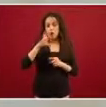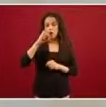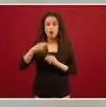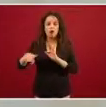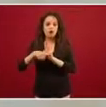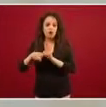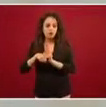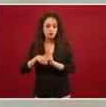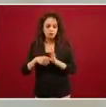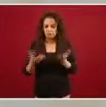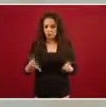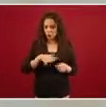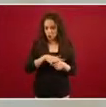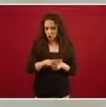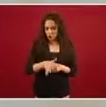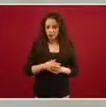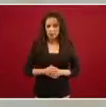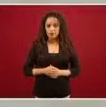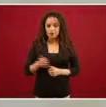data.